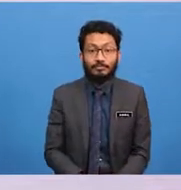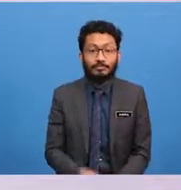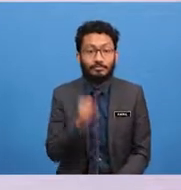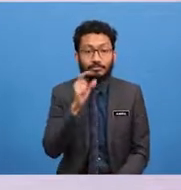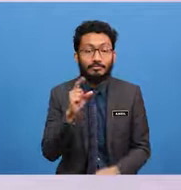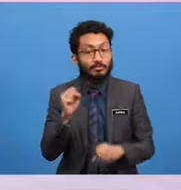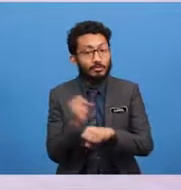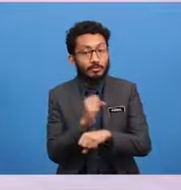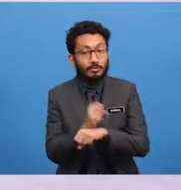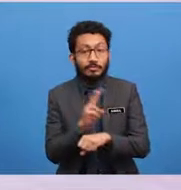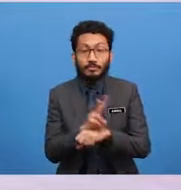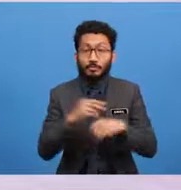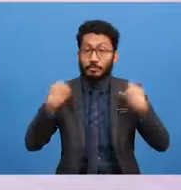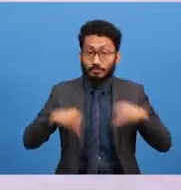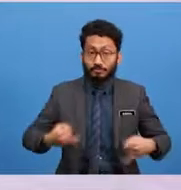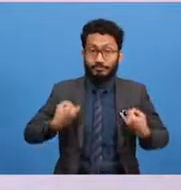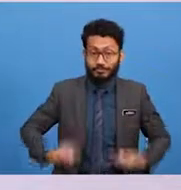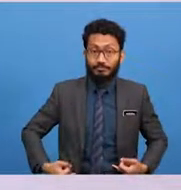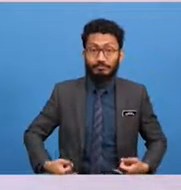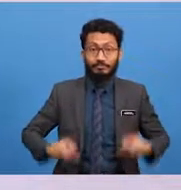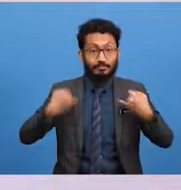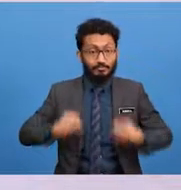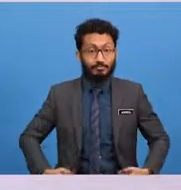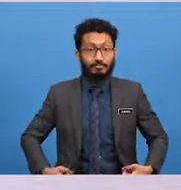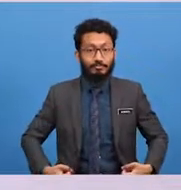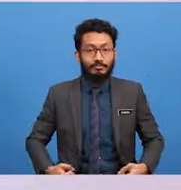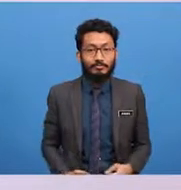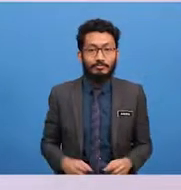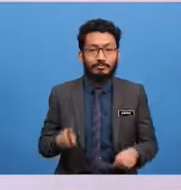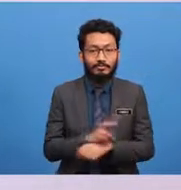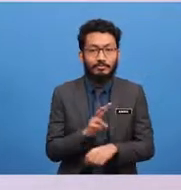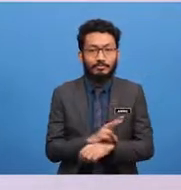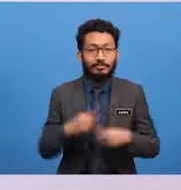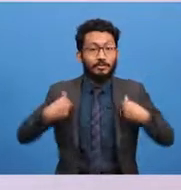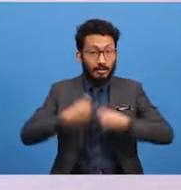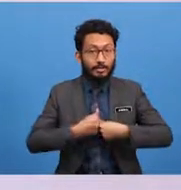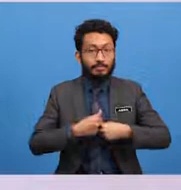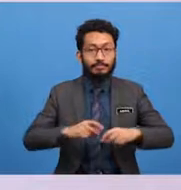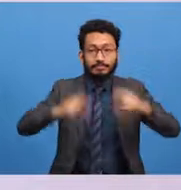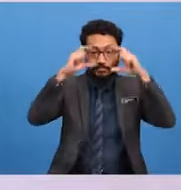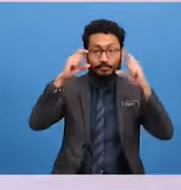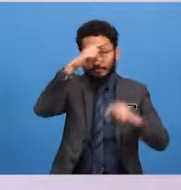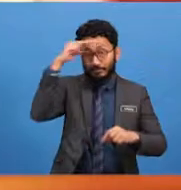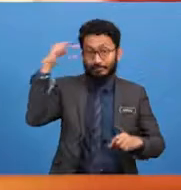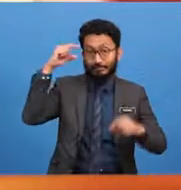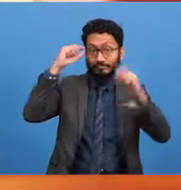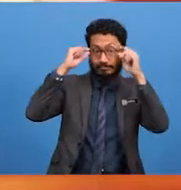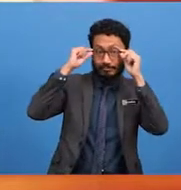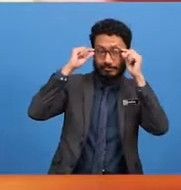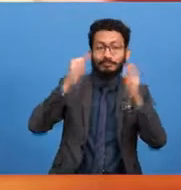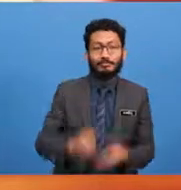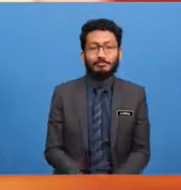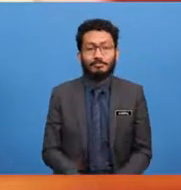a jacket. She's wearing sunglasses too. There